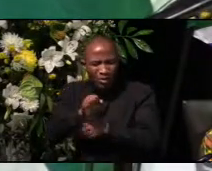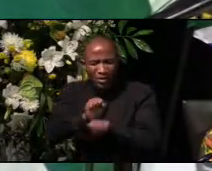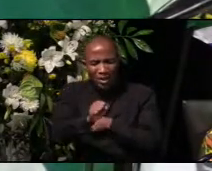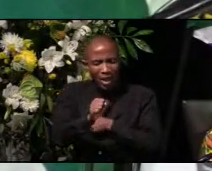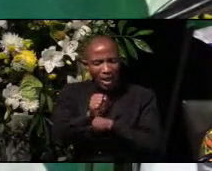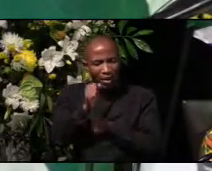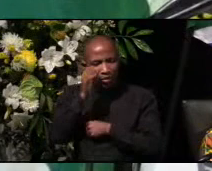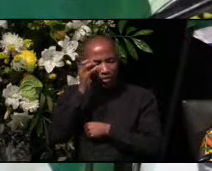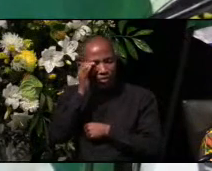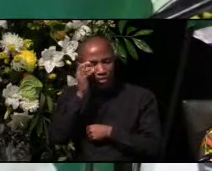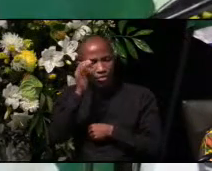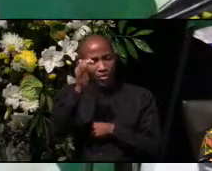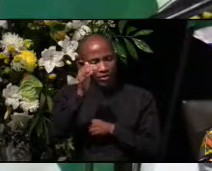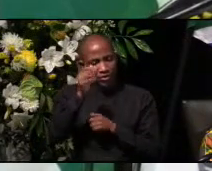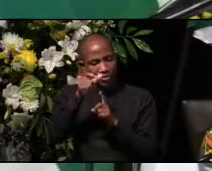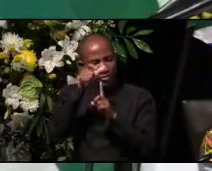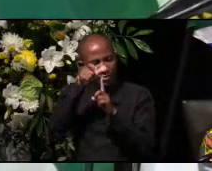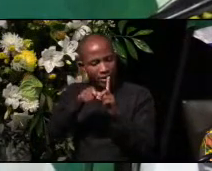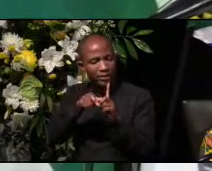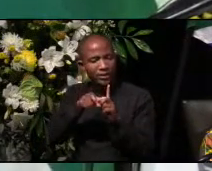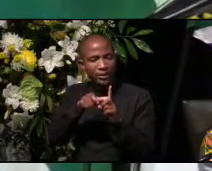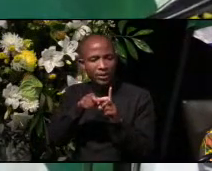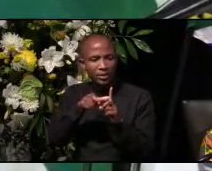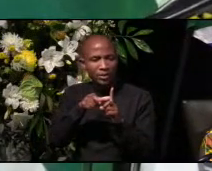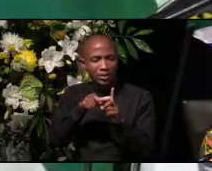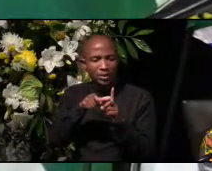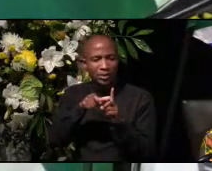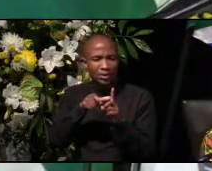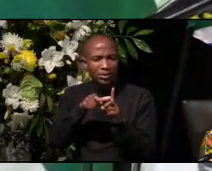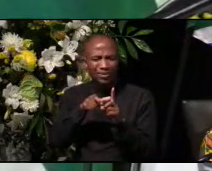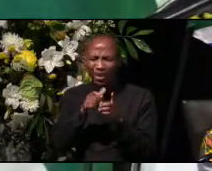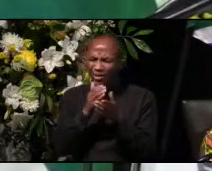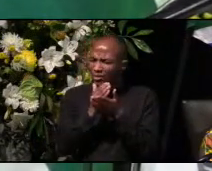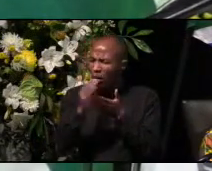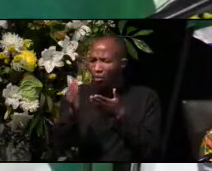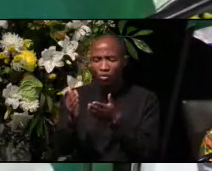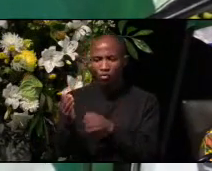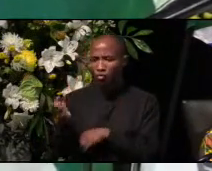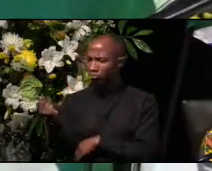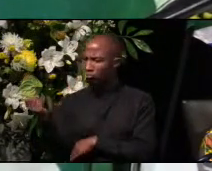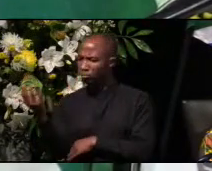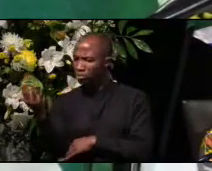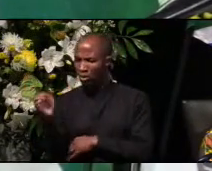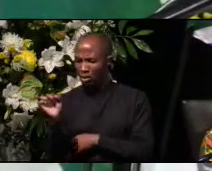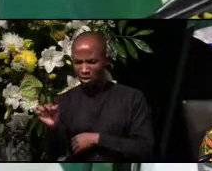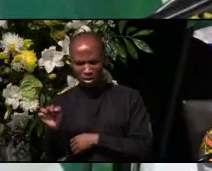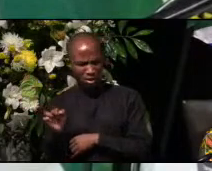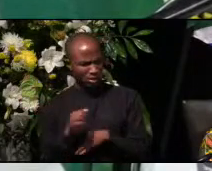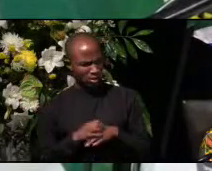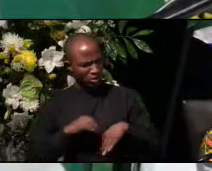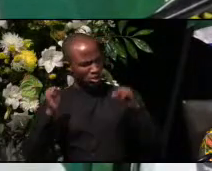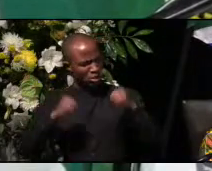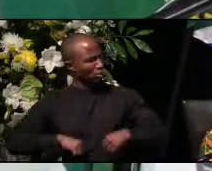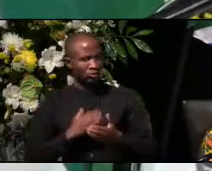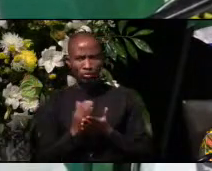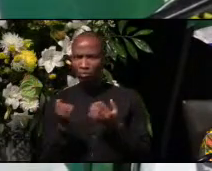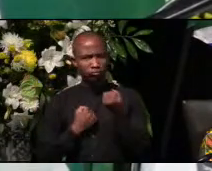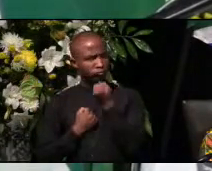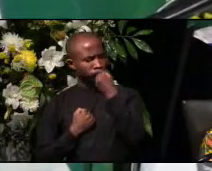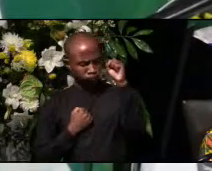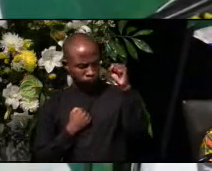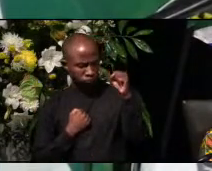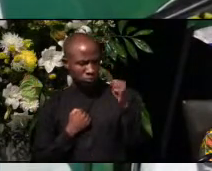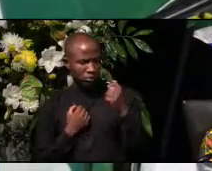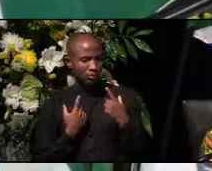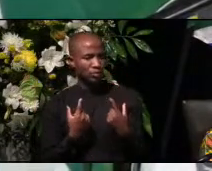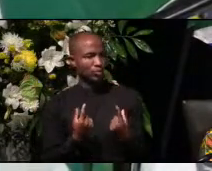some initially even in the party did not agree with him some even